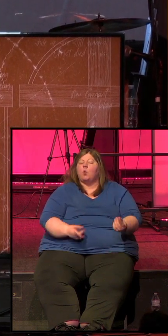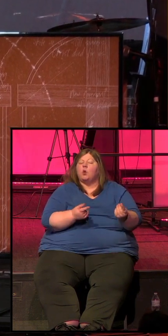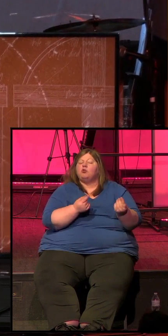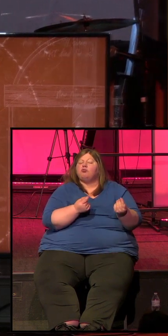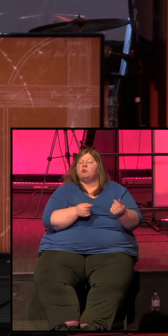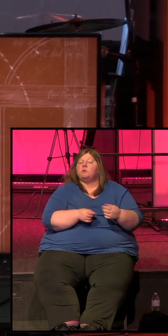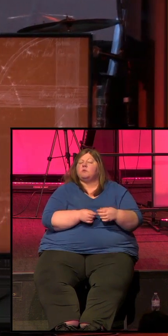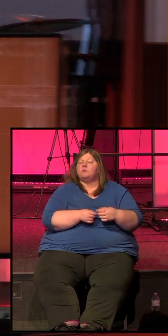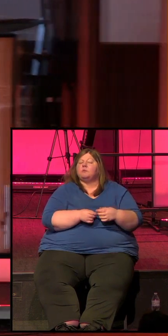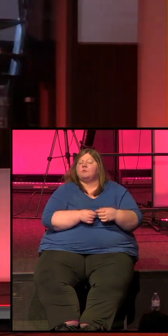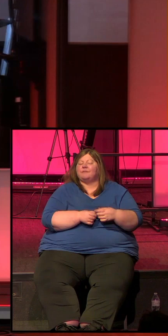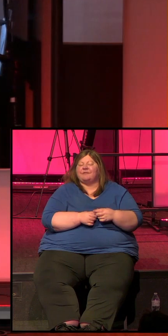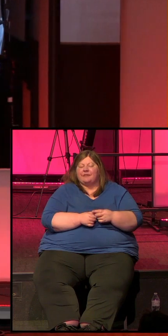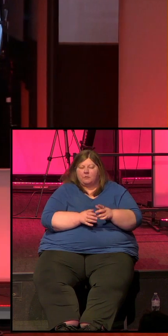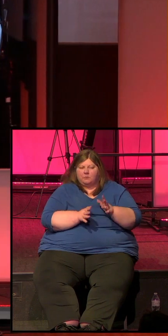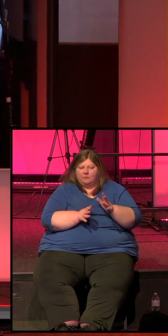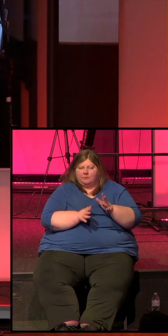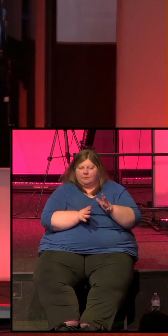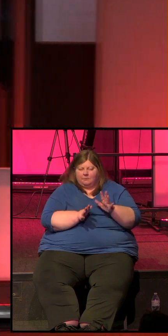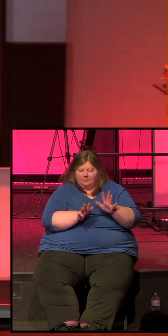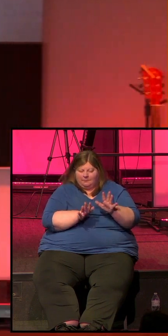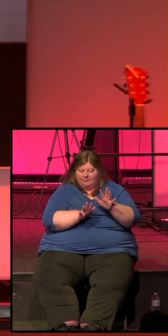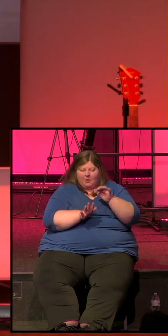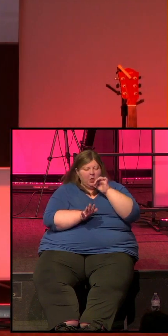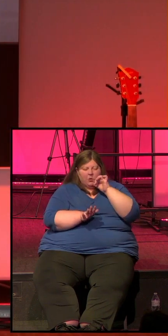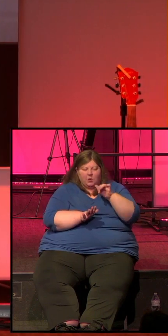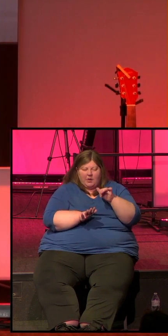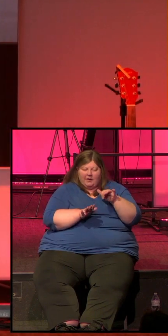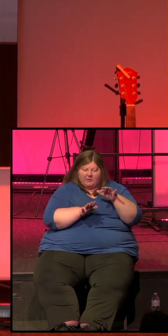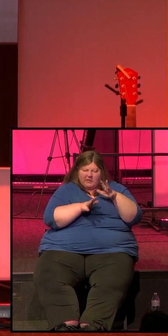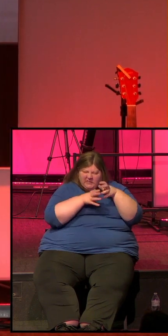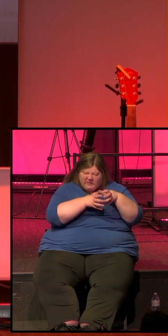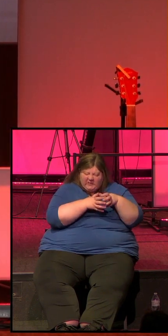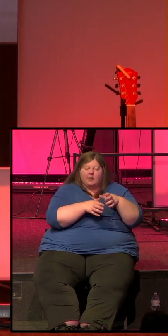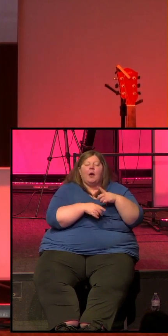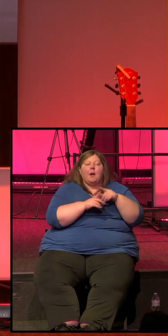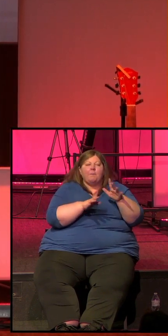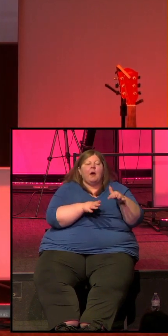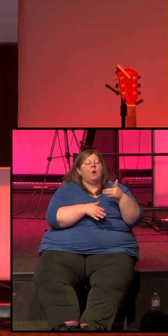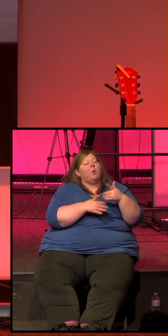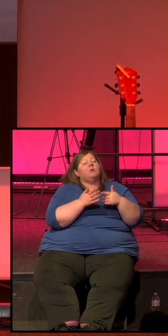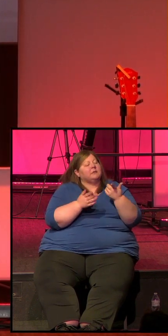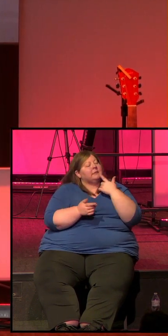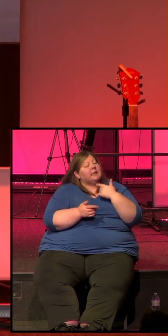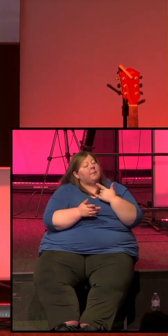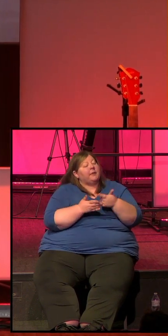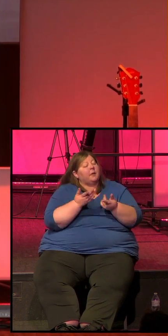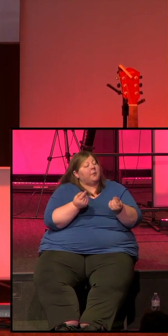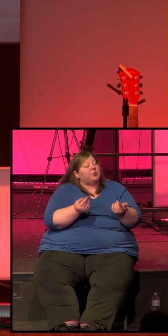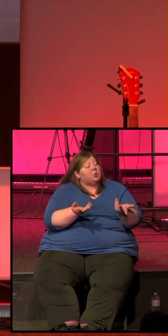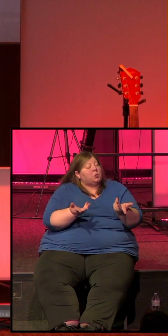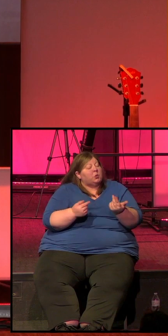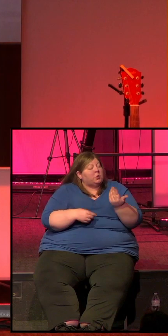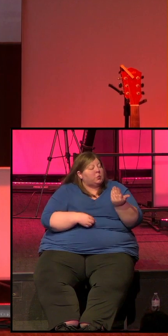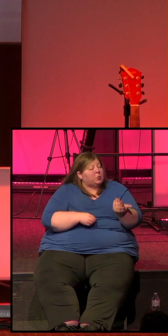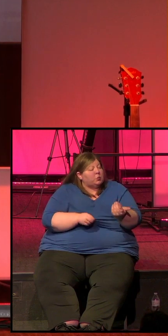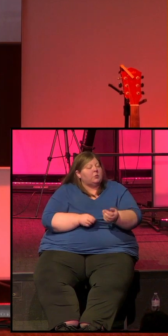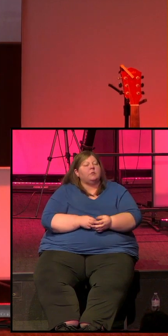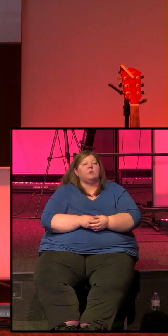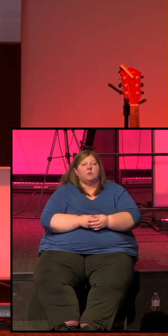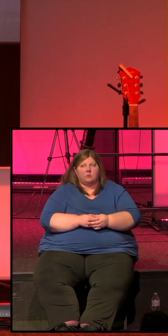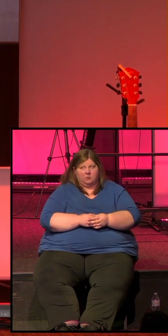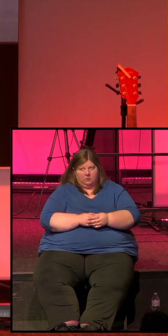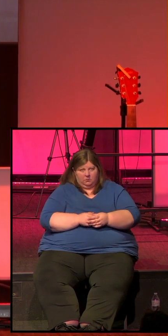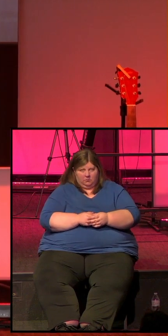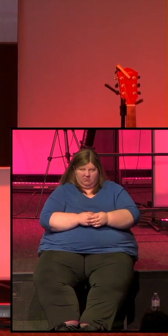do?" Right? It's like, okay, he's not a terrorist. We don't have to waterboard. Just, "Hey, what did you do, Judah? Just talk to me. What did you do? What did you do?" And he